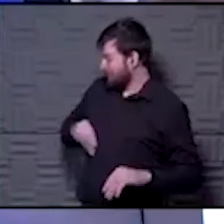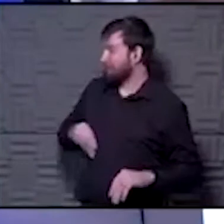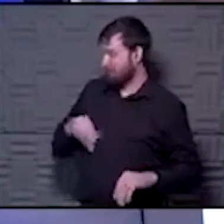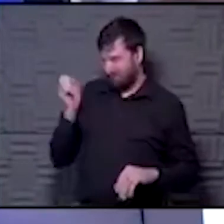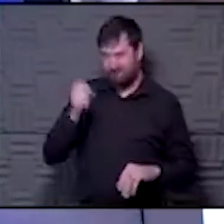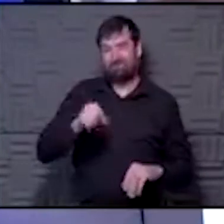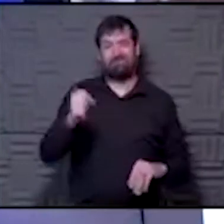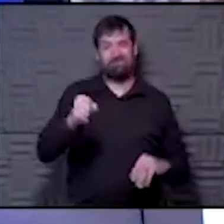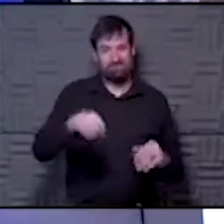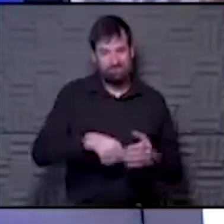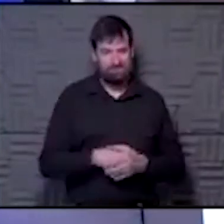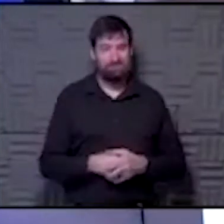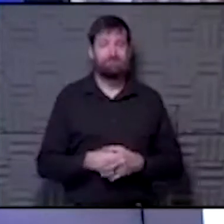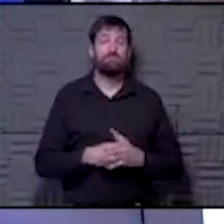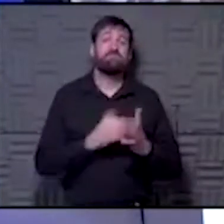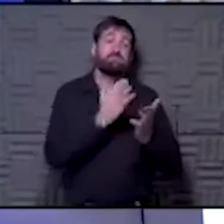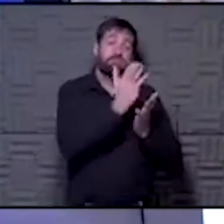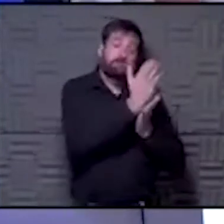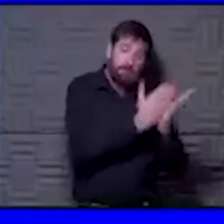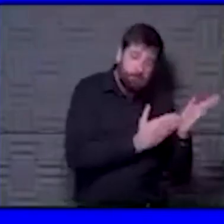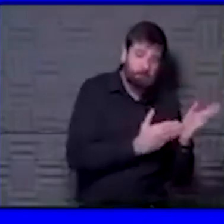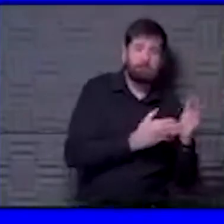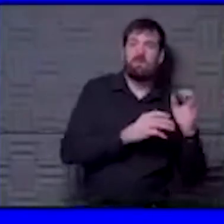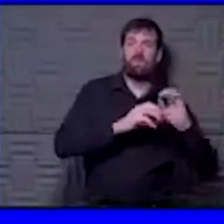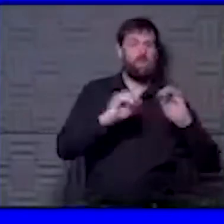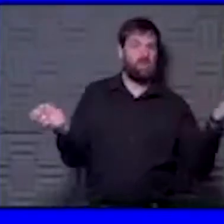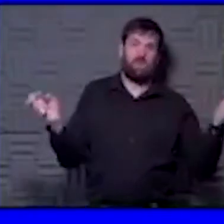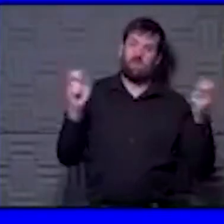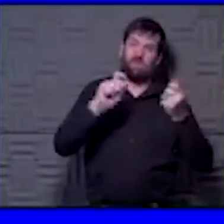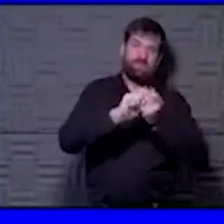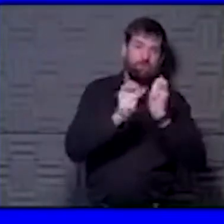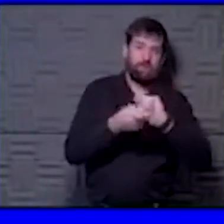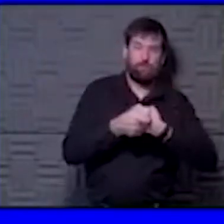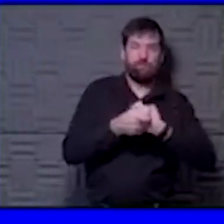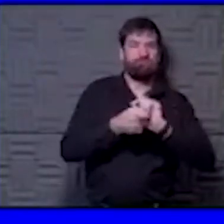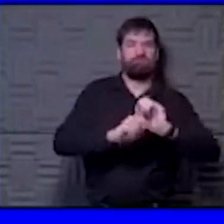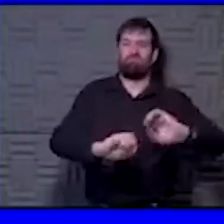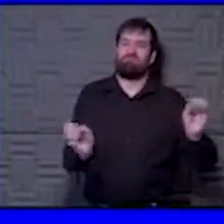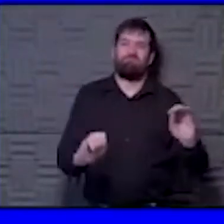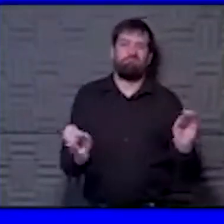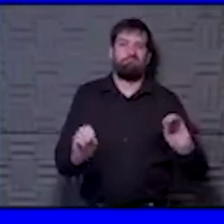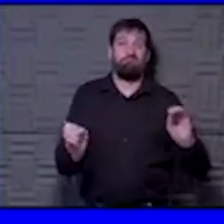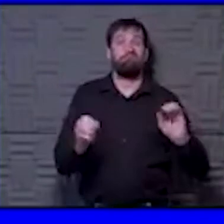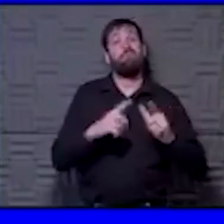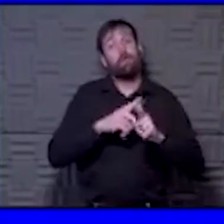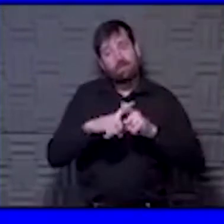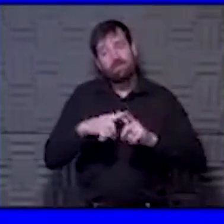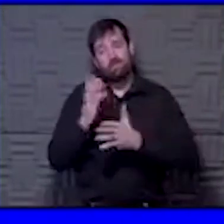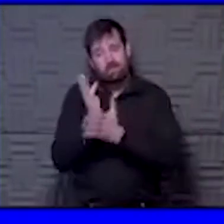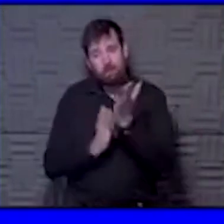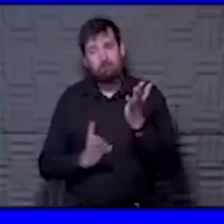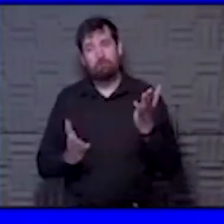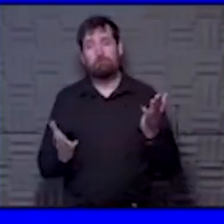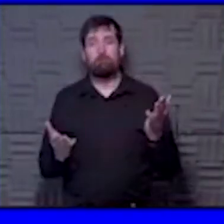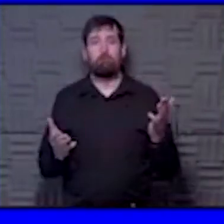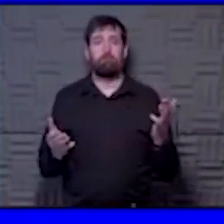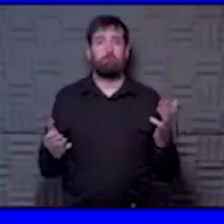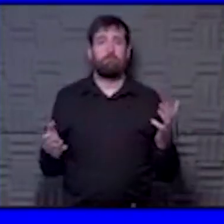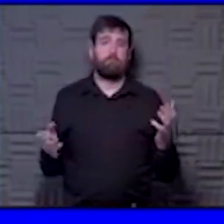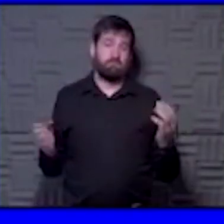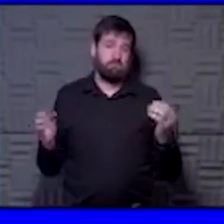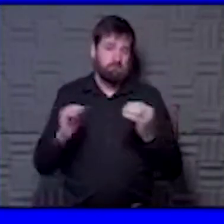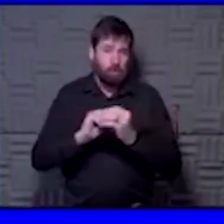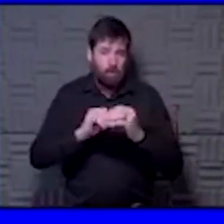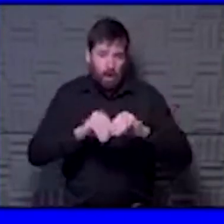those. But then there are the ones that have no changes whatsoever, make no difference whatsoever. And then you have some that may make it either